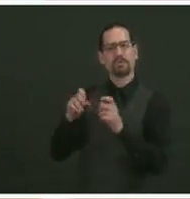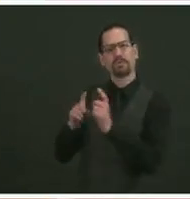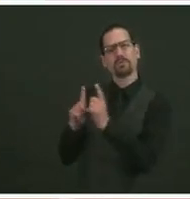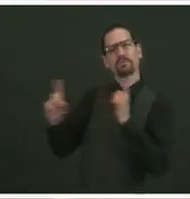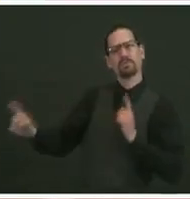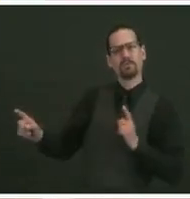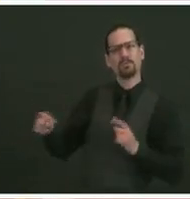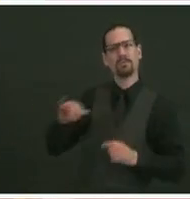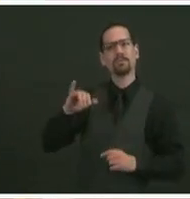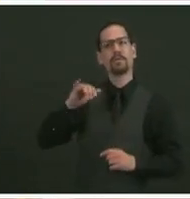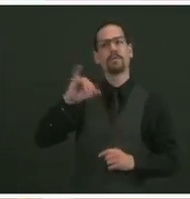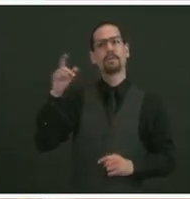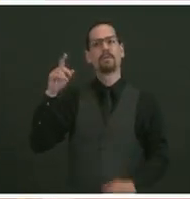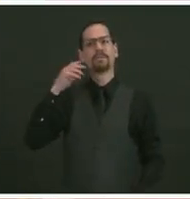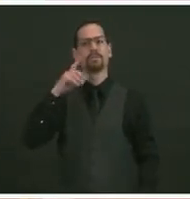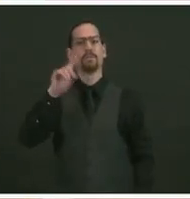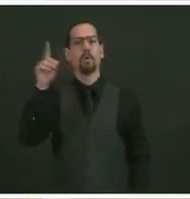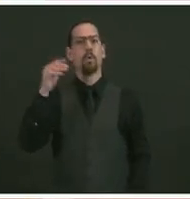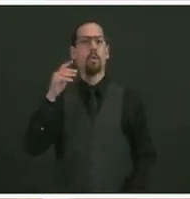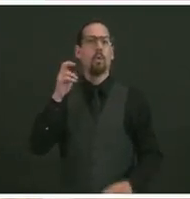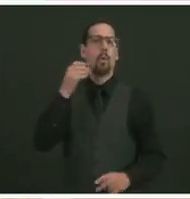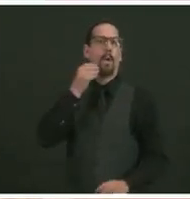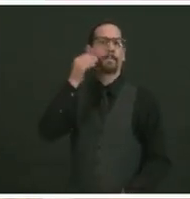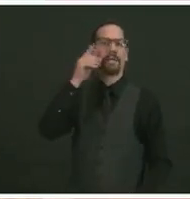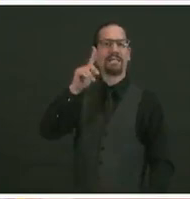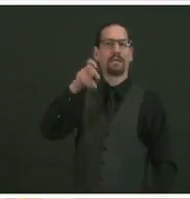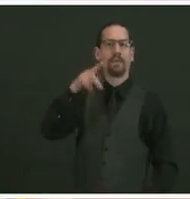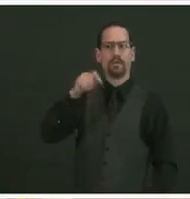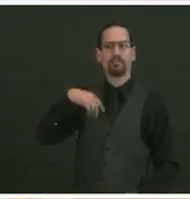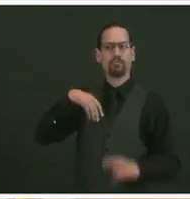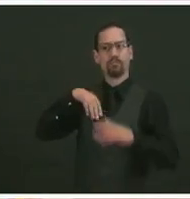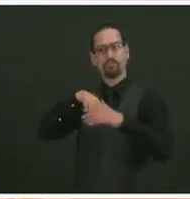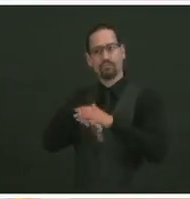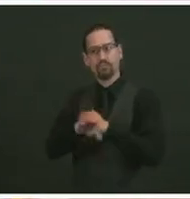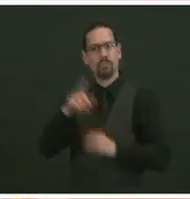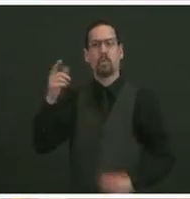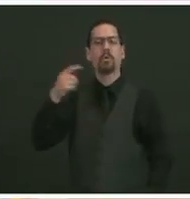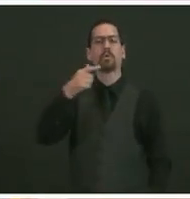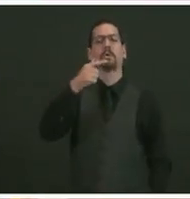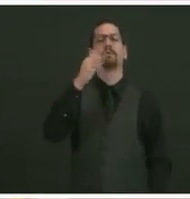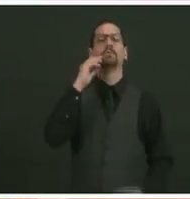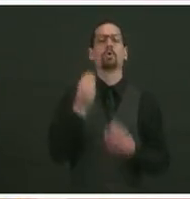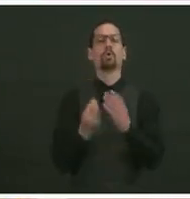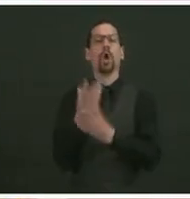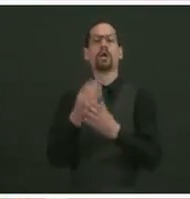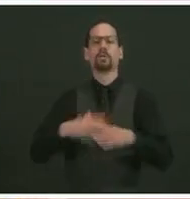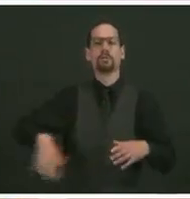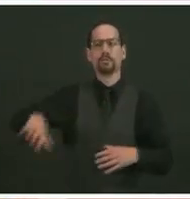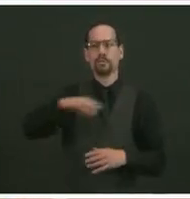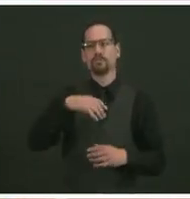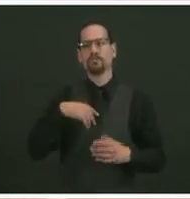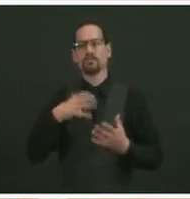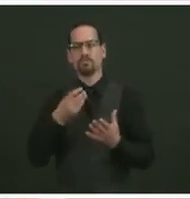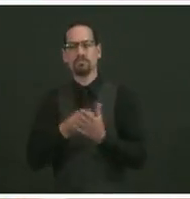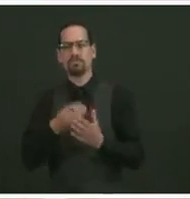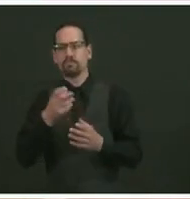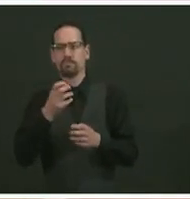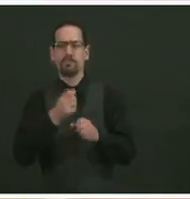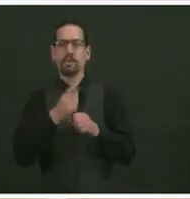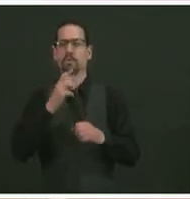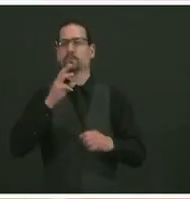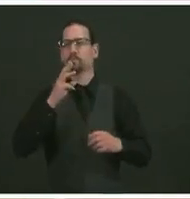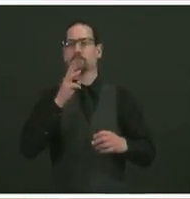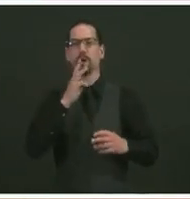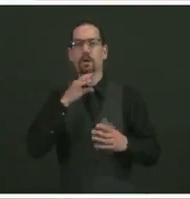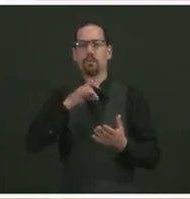for, my little guy wants to put a garden in, right? So putting in the garden, right? And I'm trying to get a little watermelon plant. Someone comes right next to me. I just pull